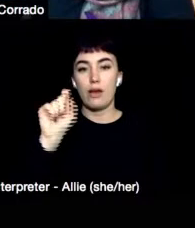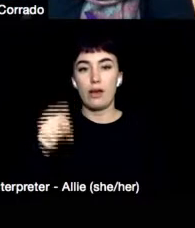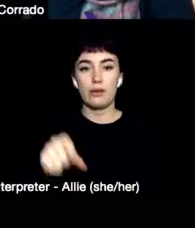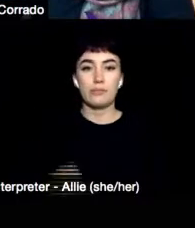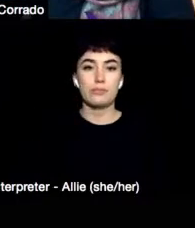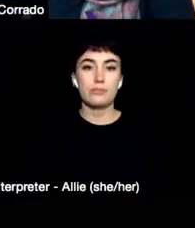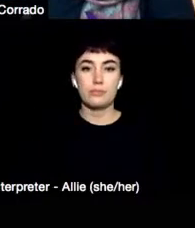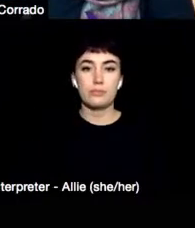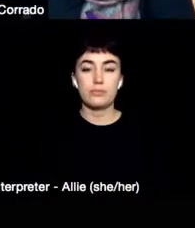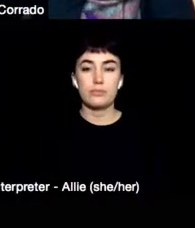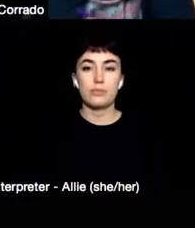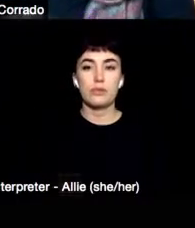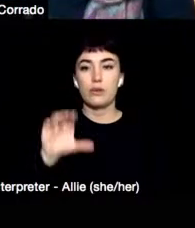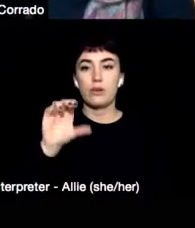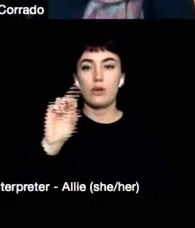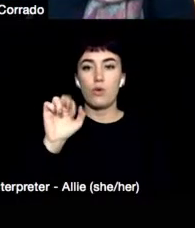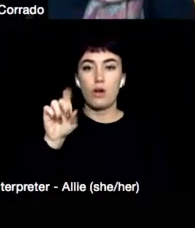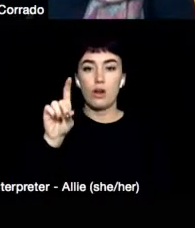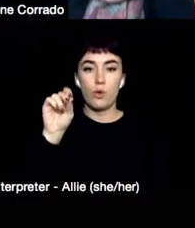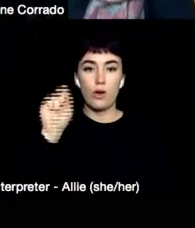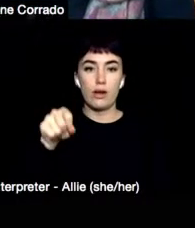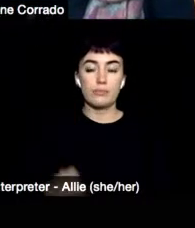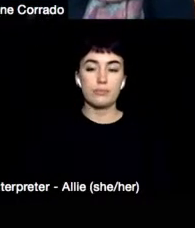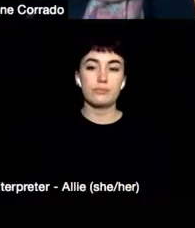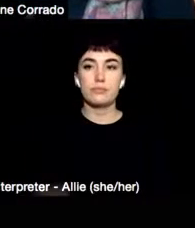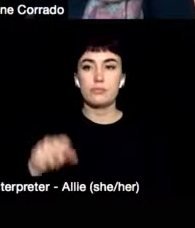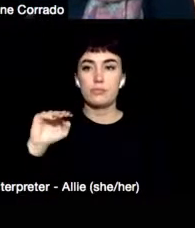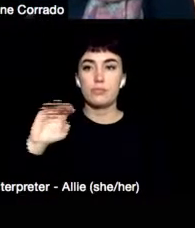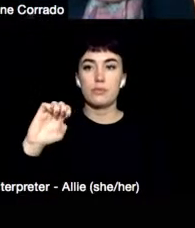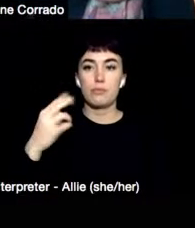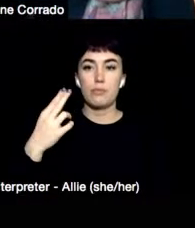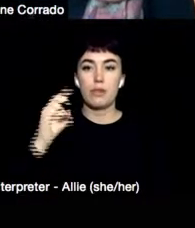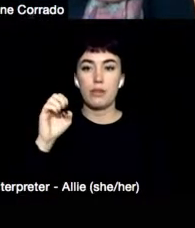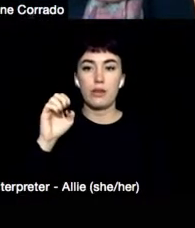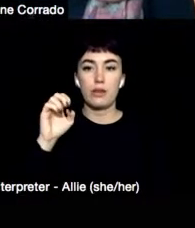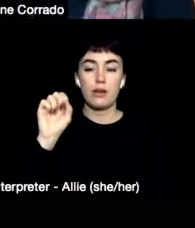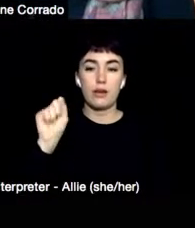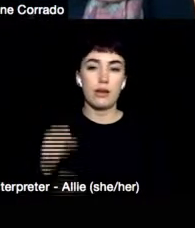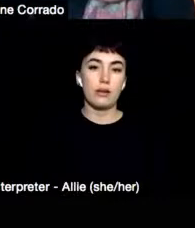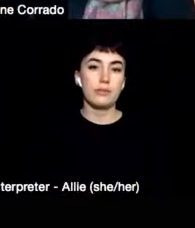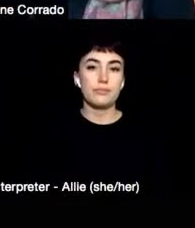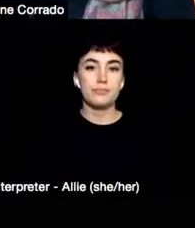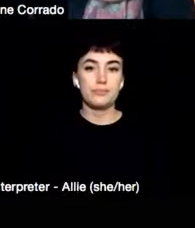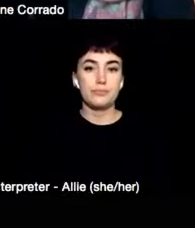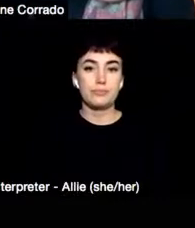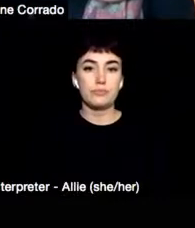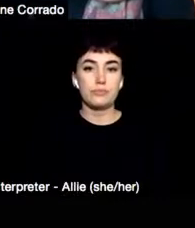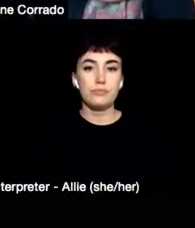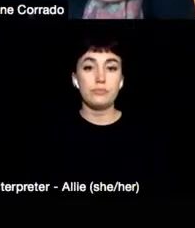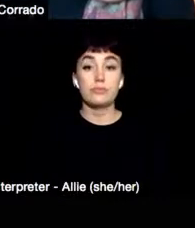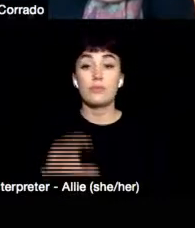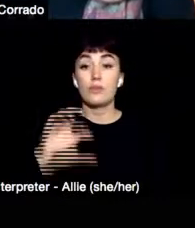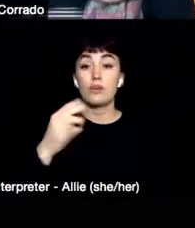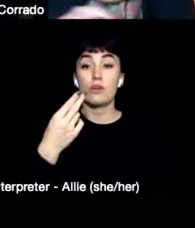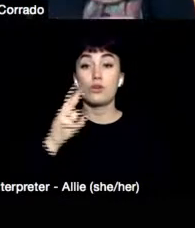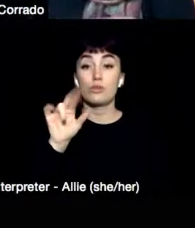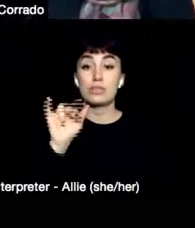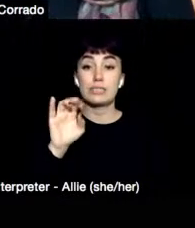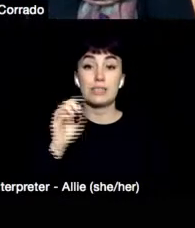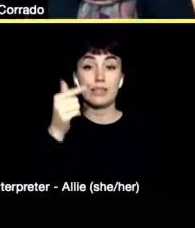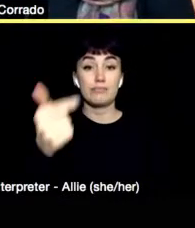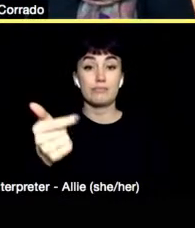Aye. Councilmember Corrado. Aye. Supervisor Mealy. Aye. Christine, why don't you do the next one